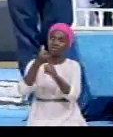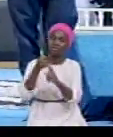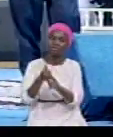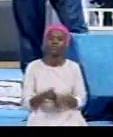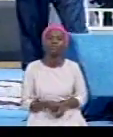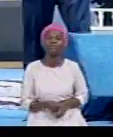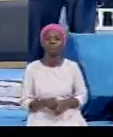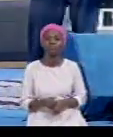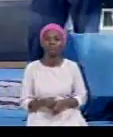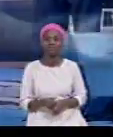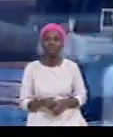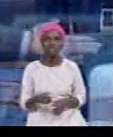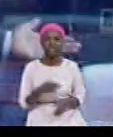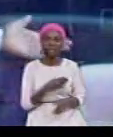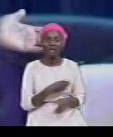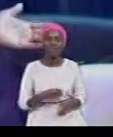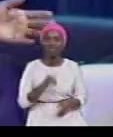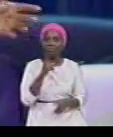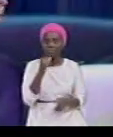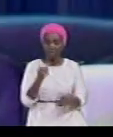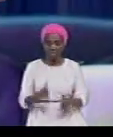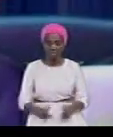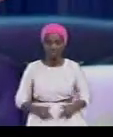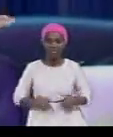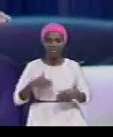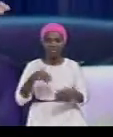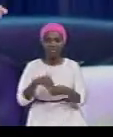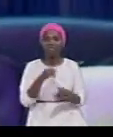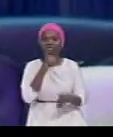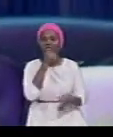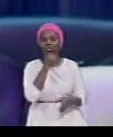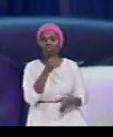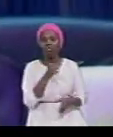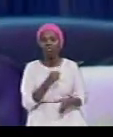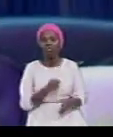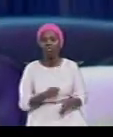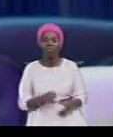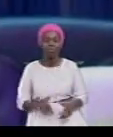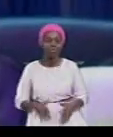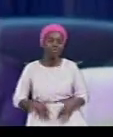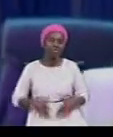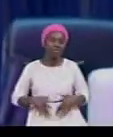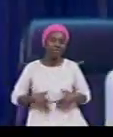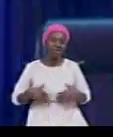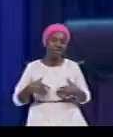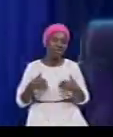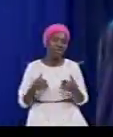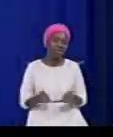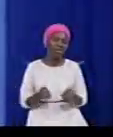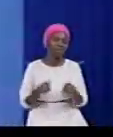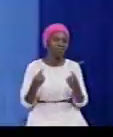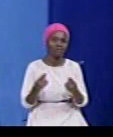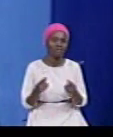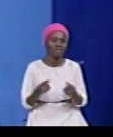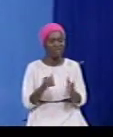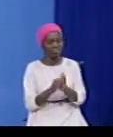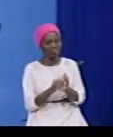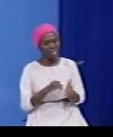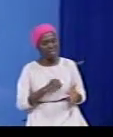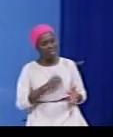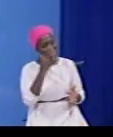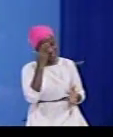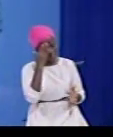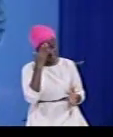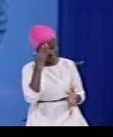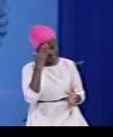still living in the old life. I know I shouldn't have done that. I'm doing that. I know I should do this, but